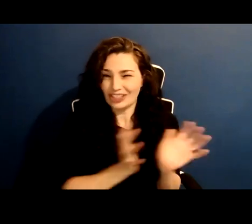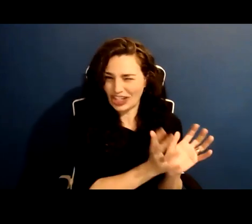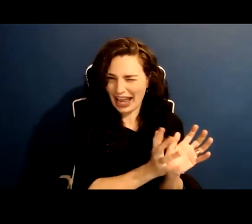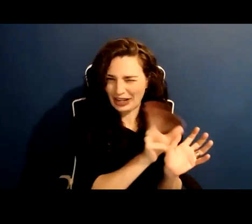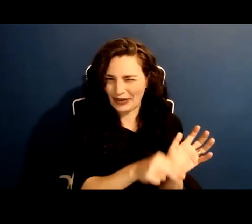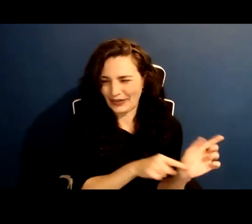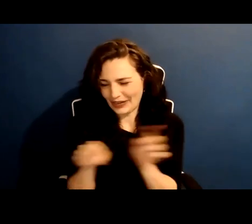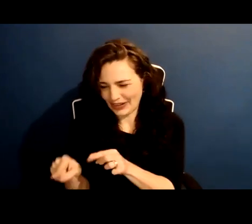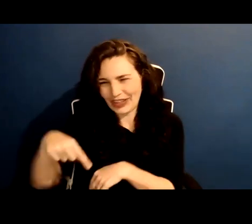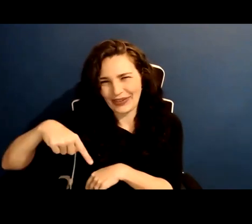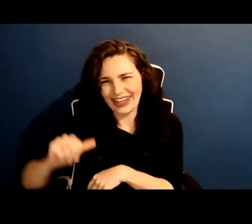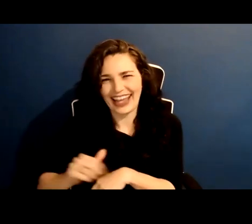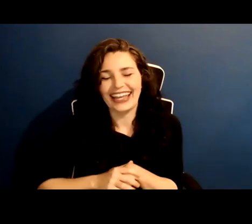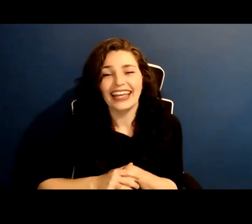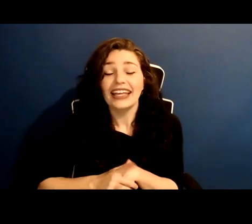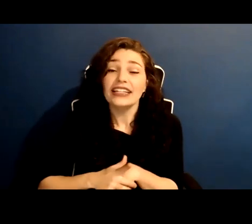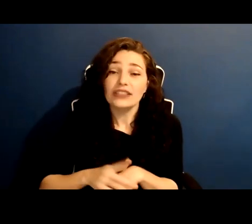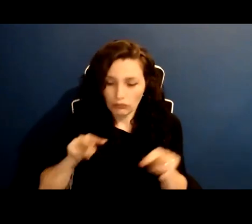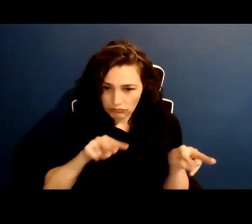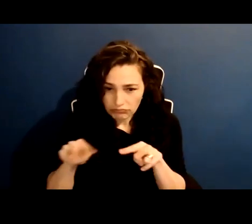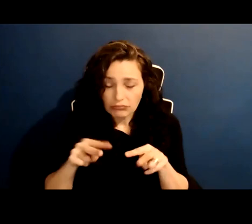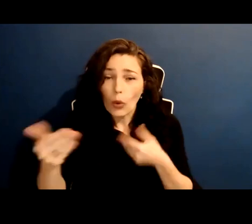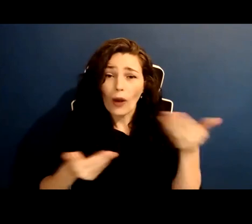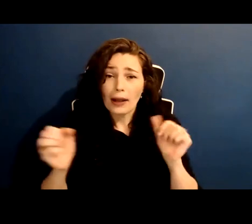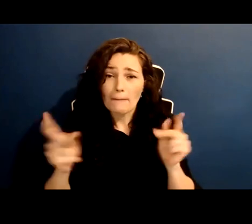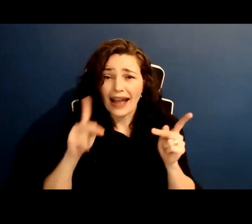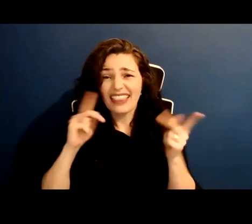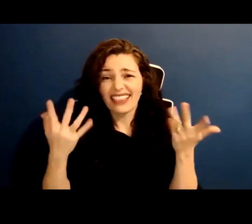And I think that's all my housekeeping details.